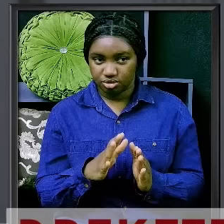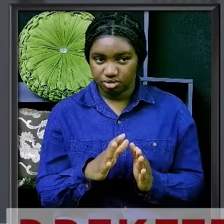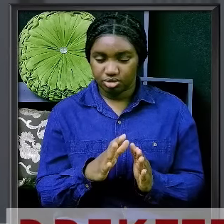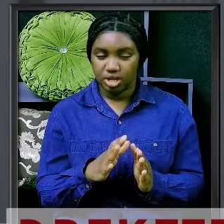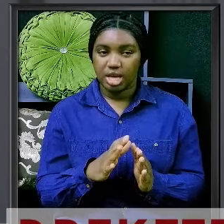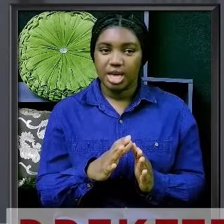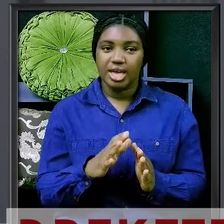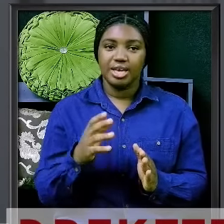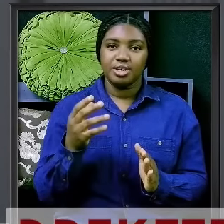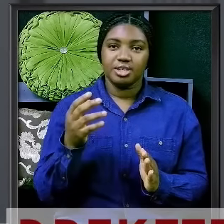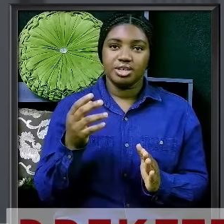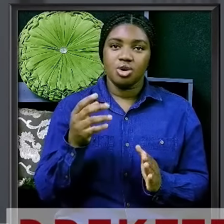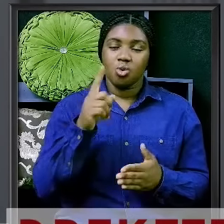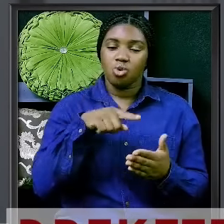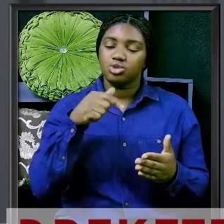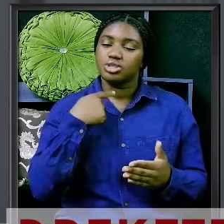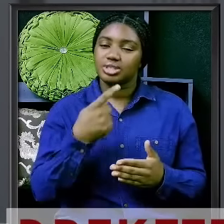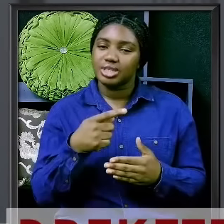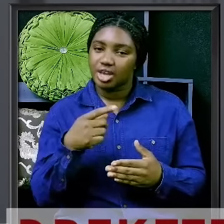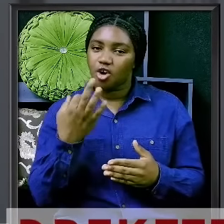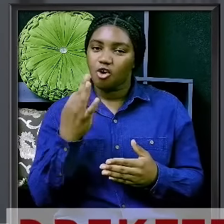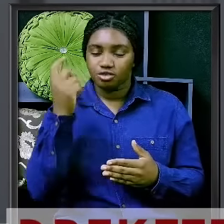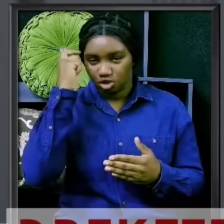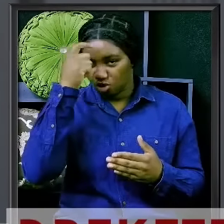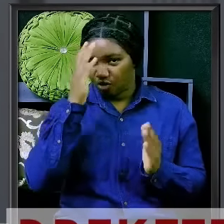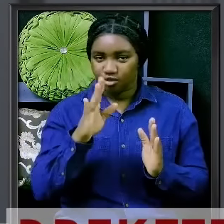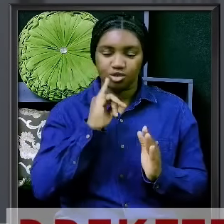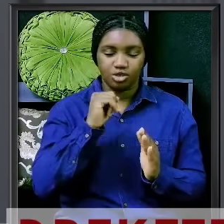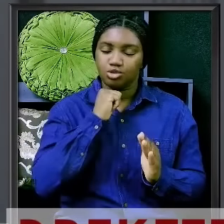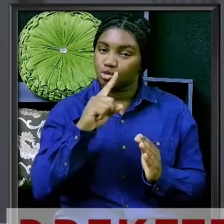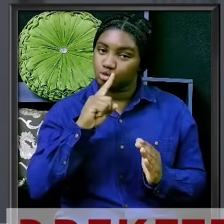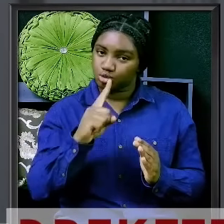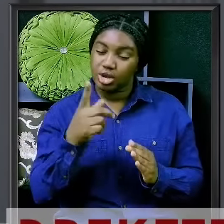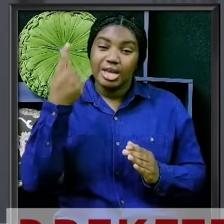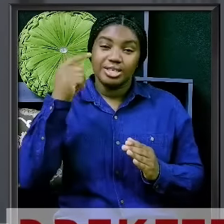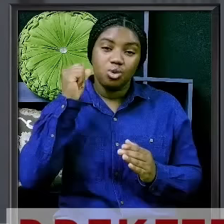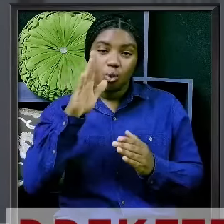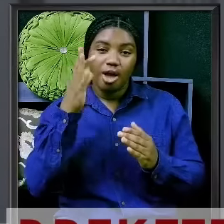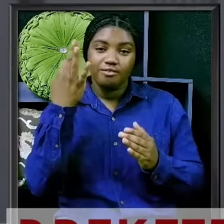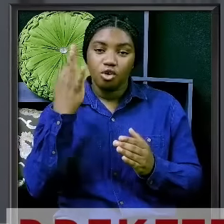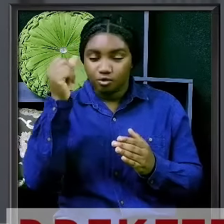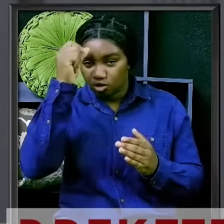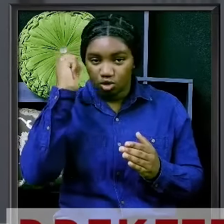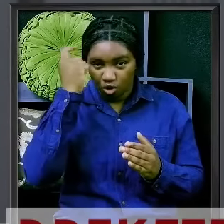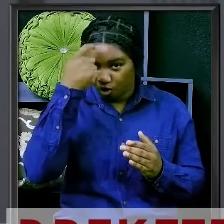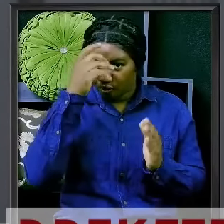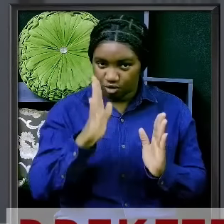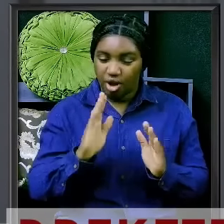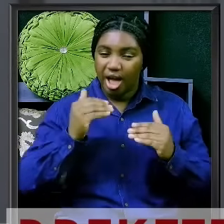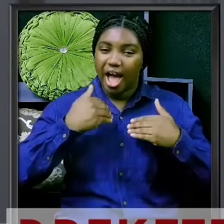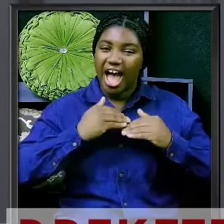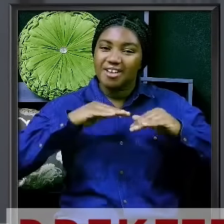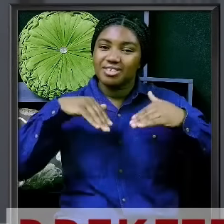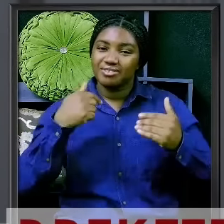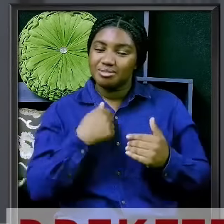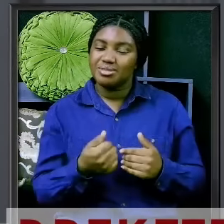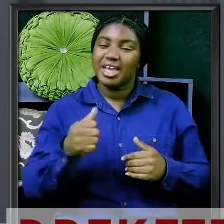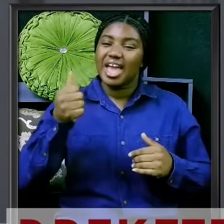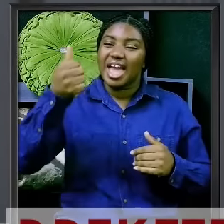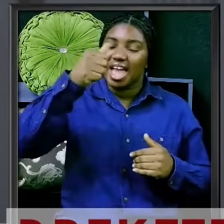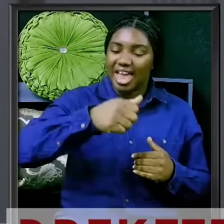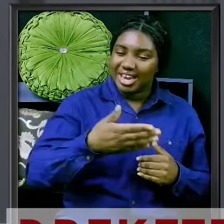which I know it is not true, the wife of the governor have given in everything to ensure that any